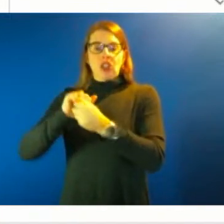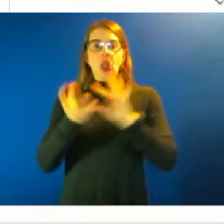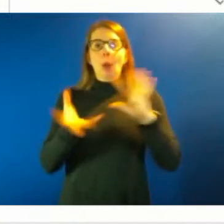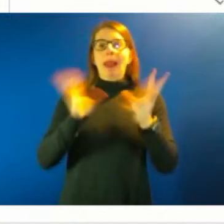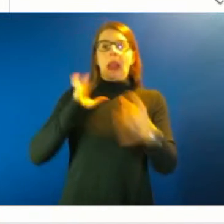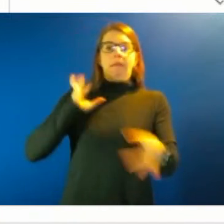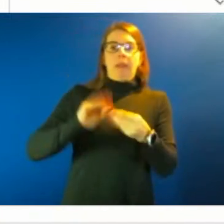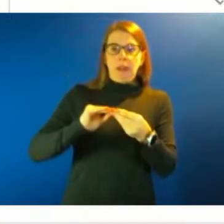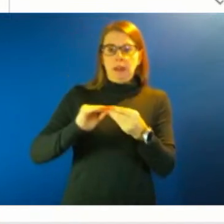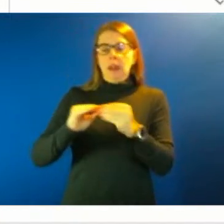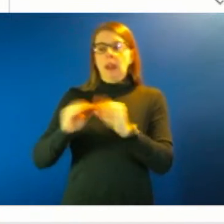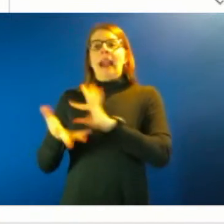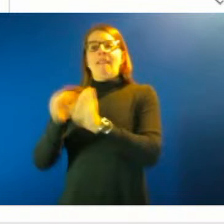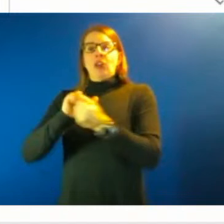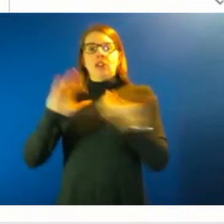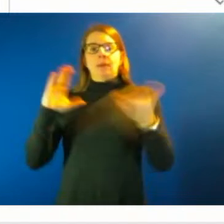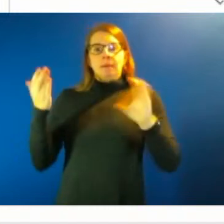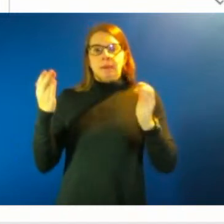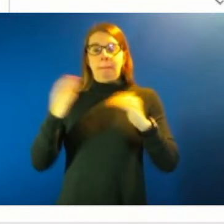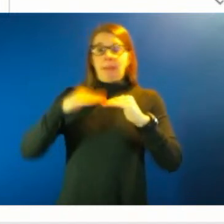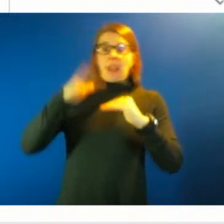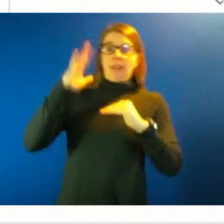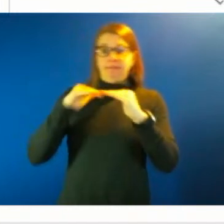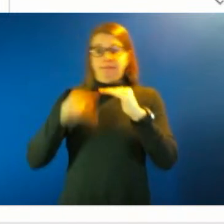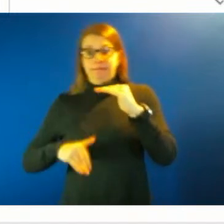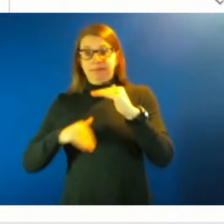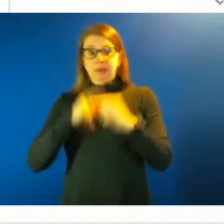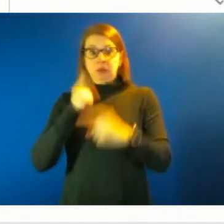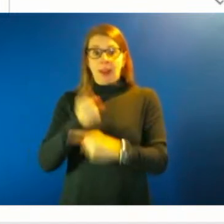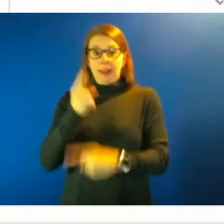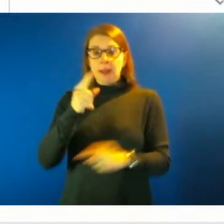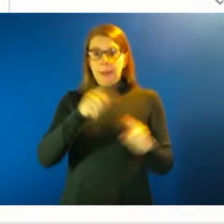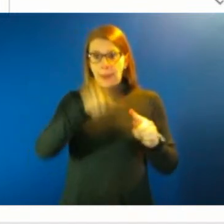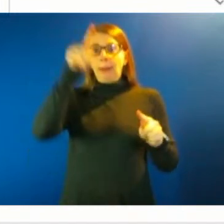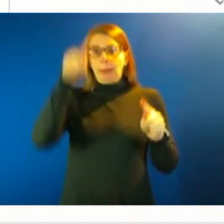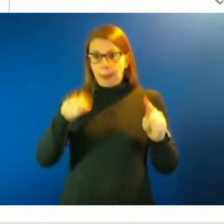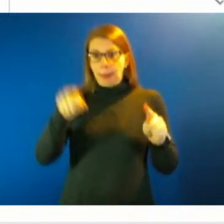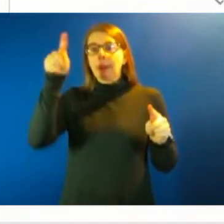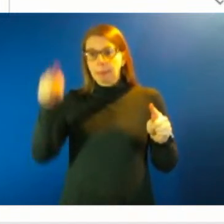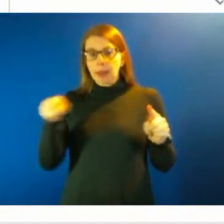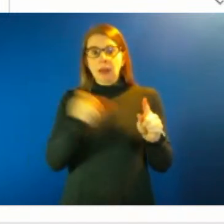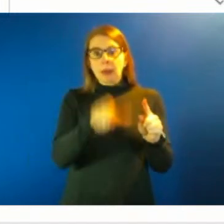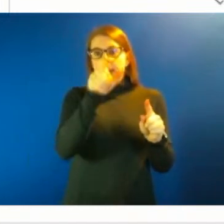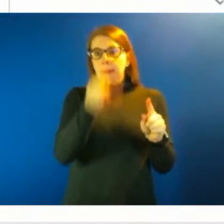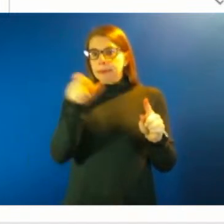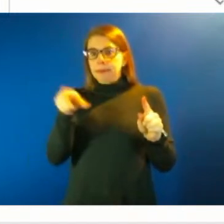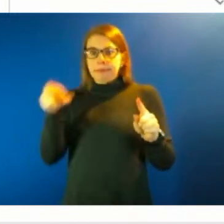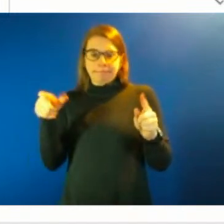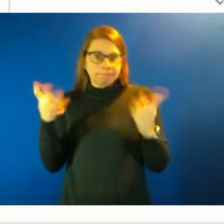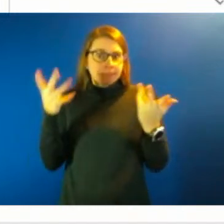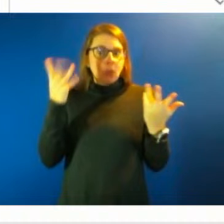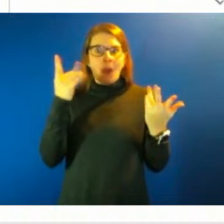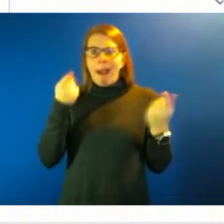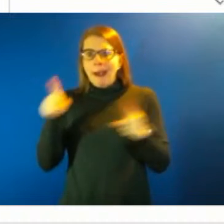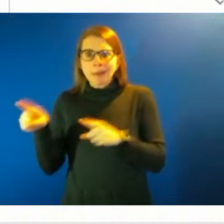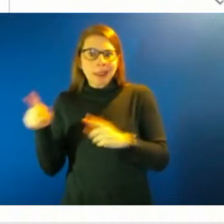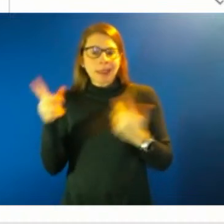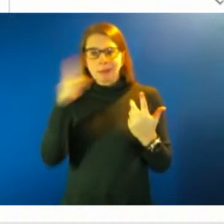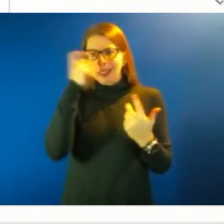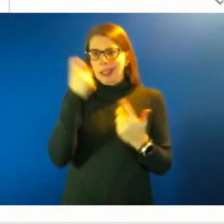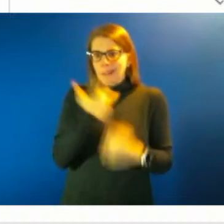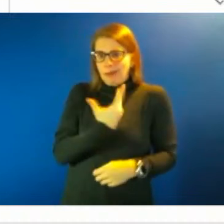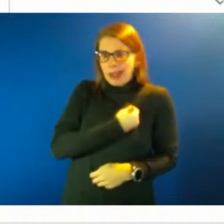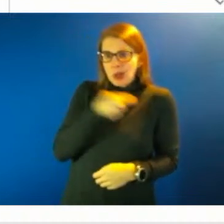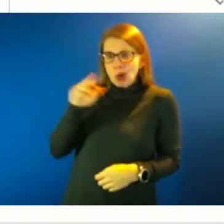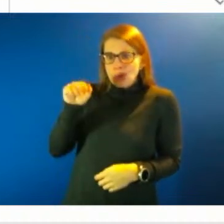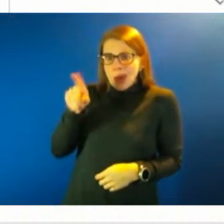that average and a number of counties below it. Right. So now we're trying to figure out, why is this happening? Is it because of vaccination rates or